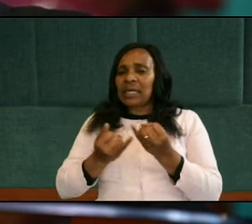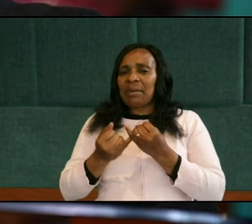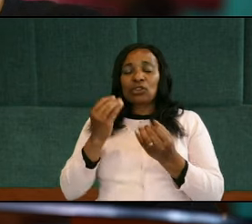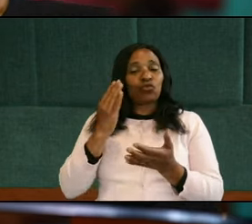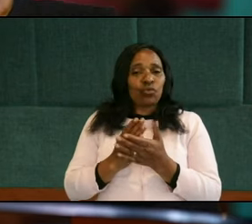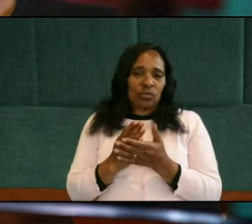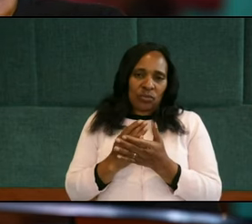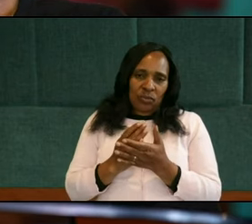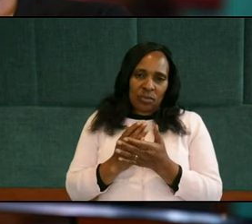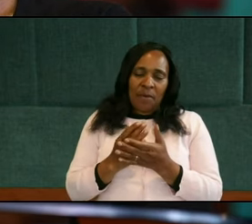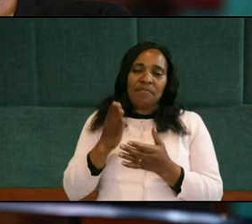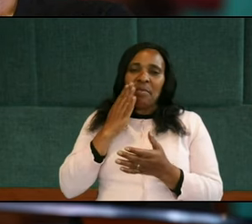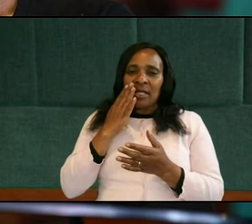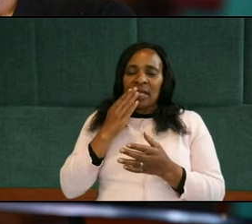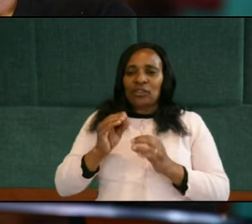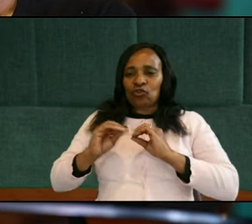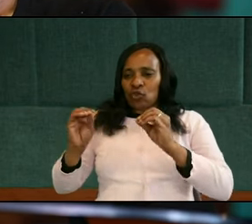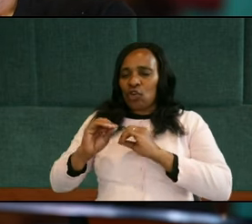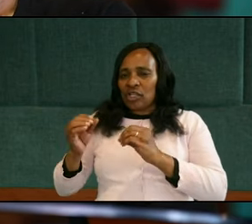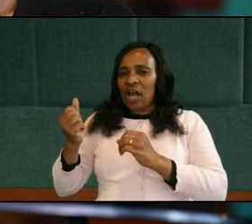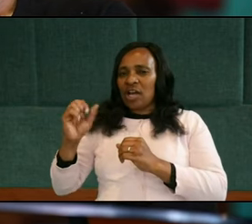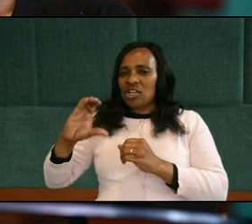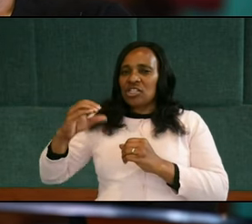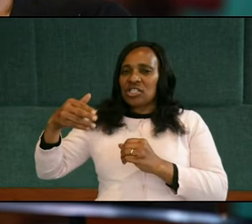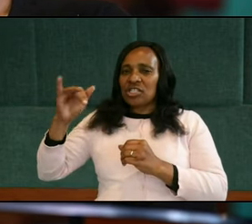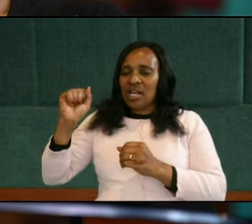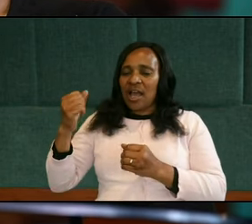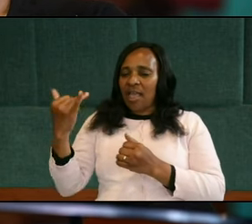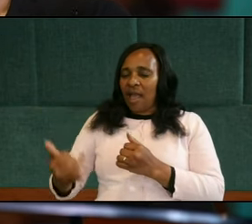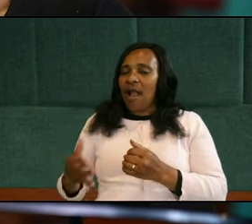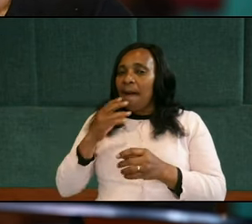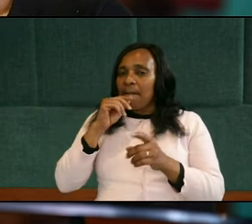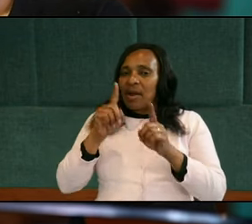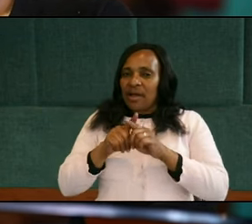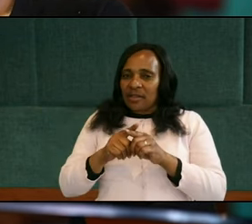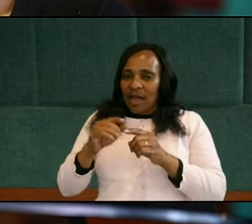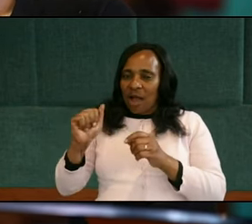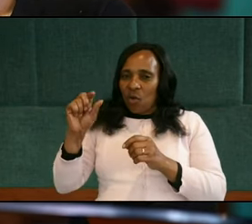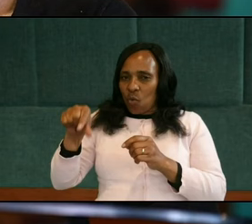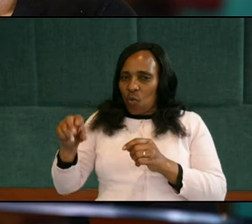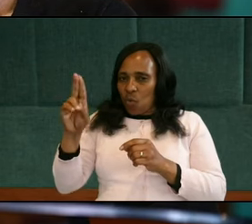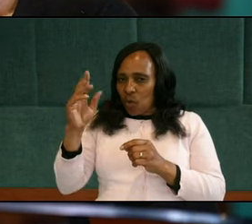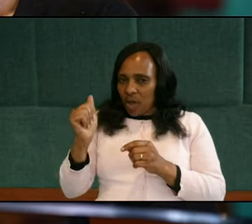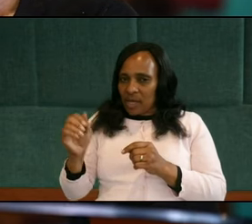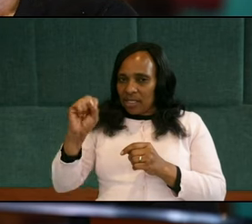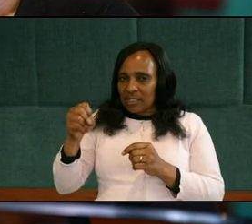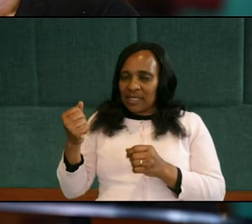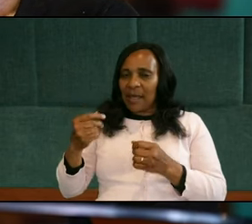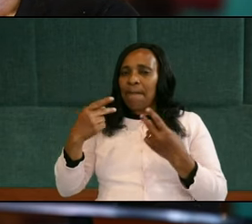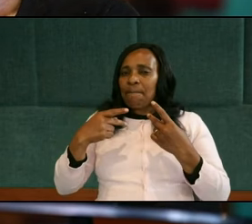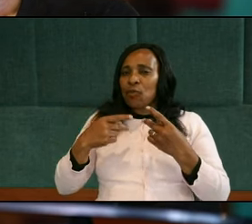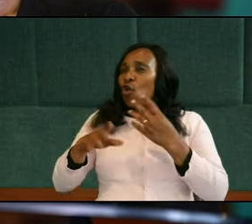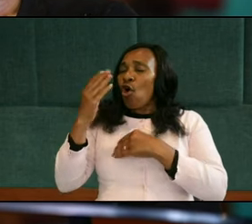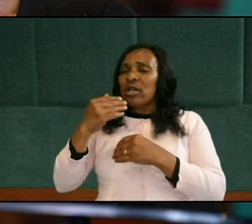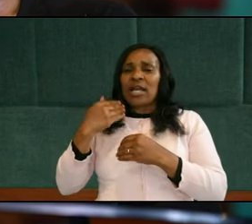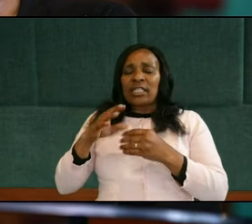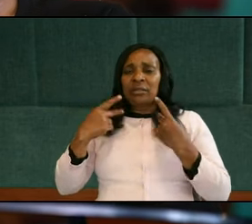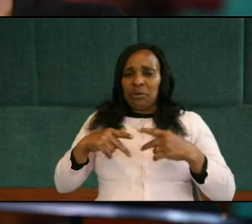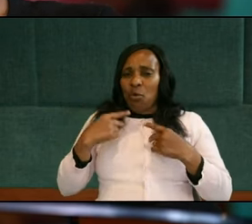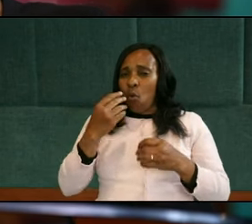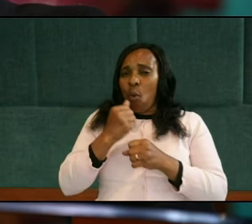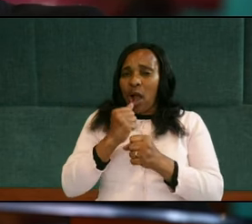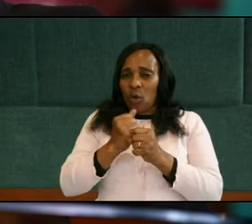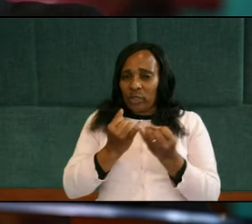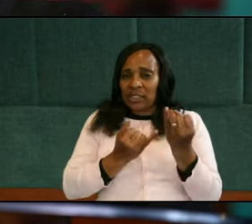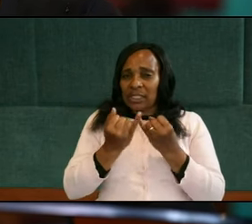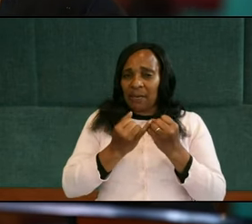true. Mother had taught Achia and her younger brother, Akwasi, that God forbade people from working on Sabbath. In the fourth